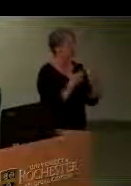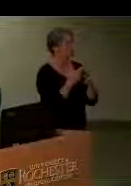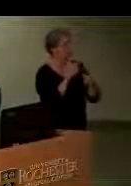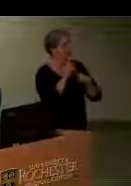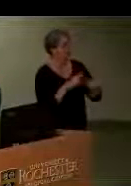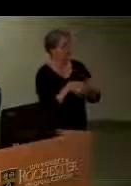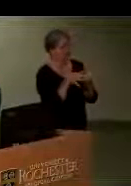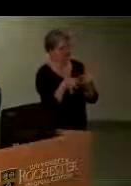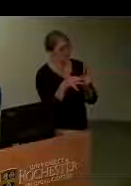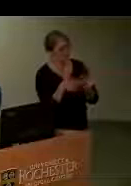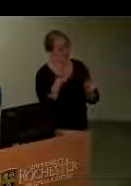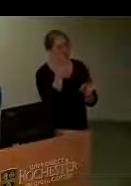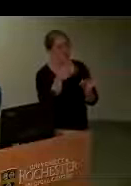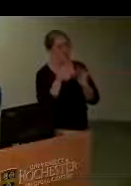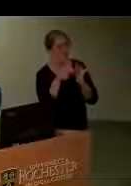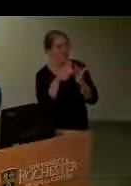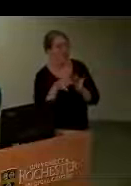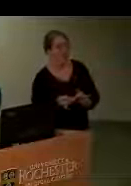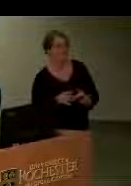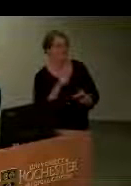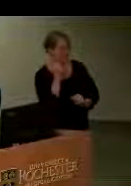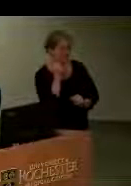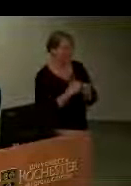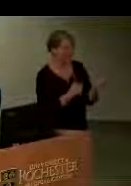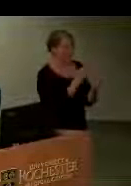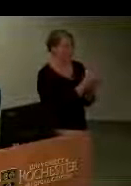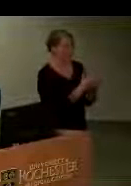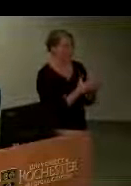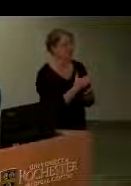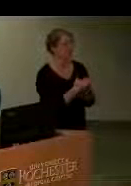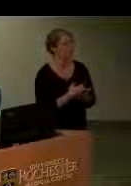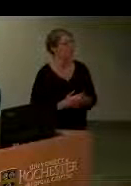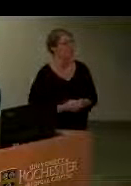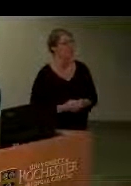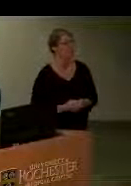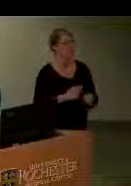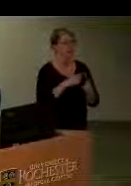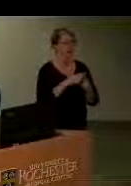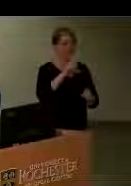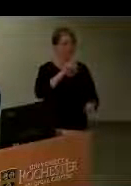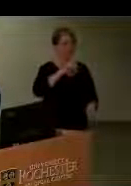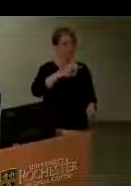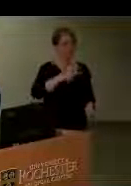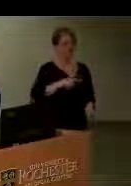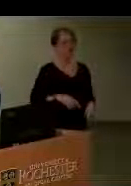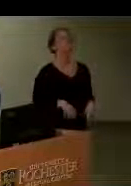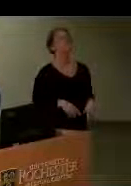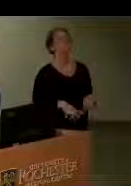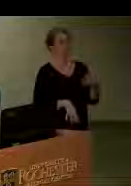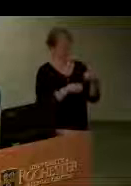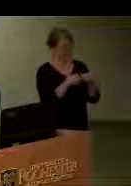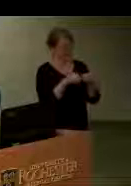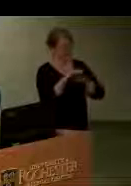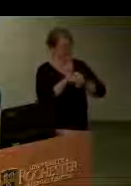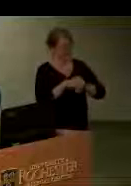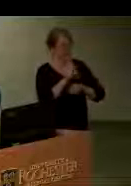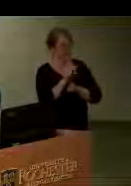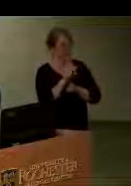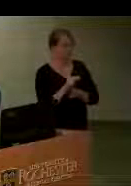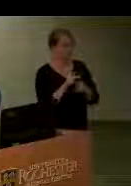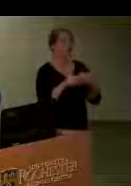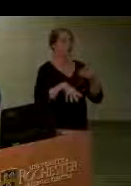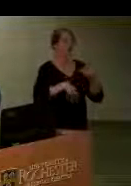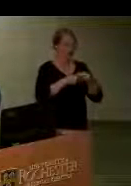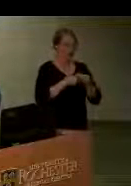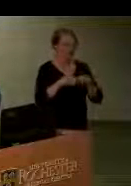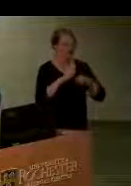oral exams for every single course, plus seeing standardized patients, plus doing simulation, plus doing an exercise